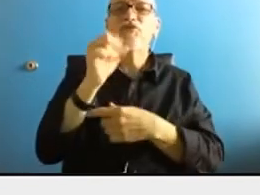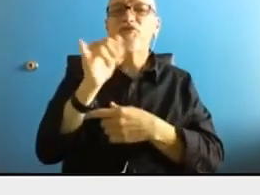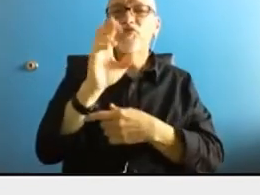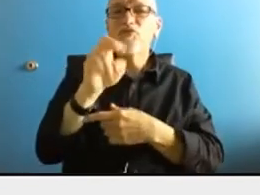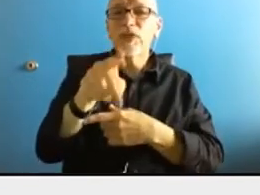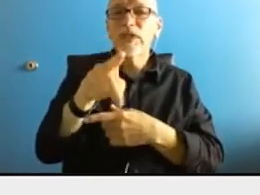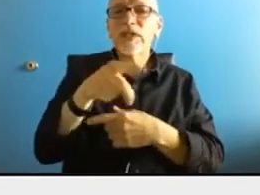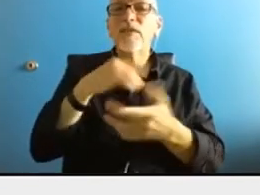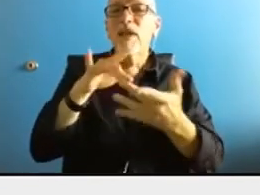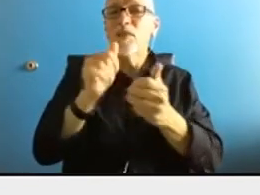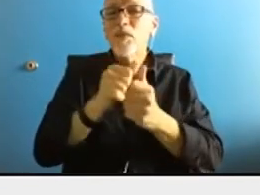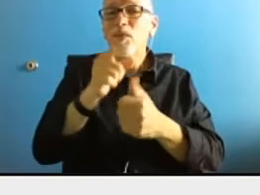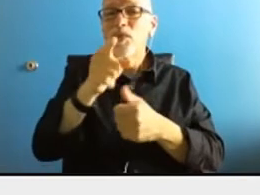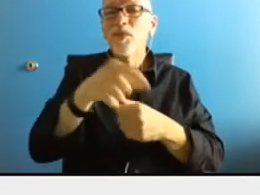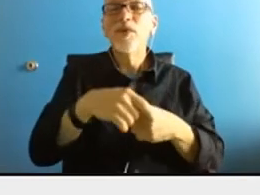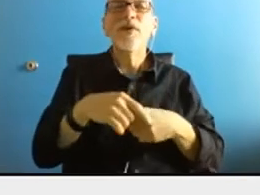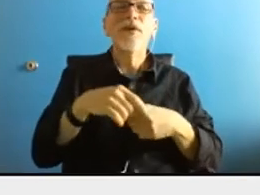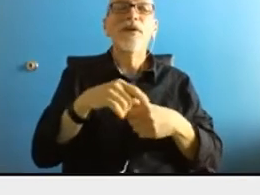with you.